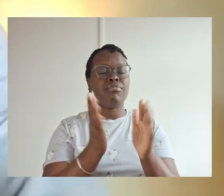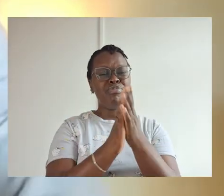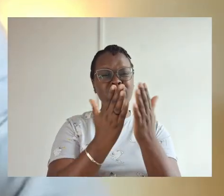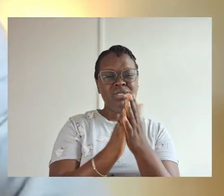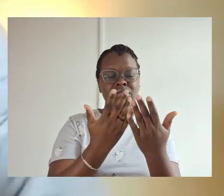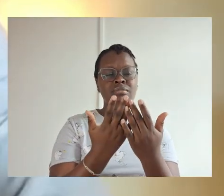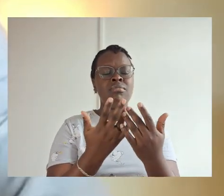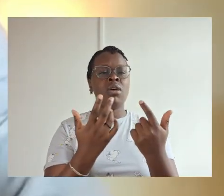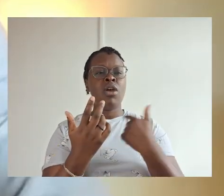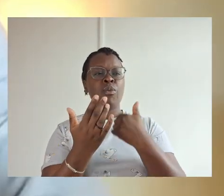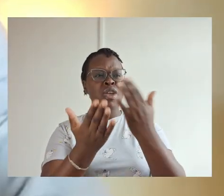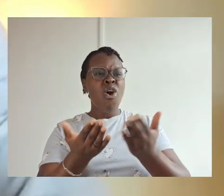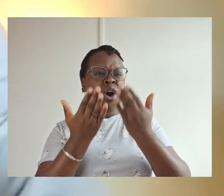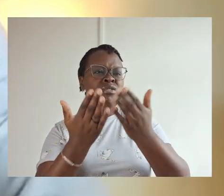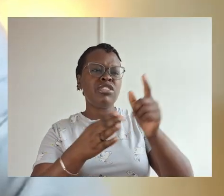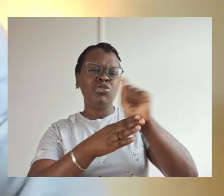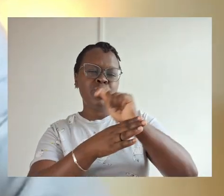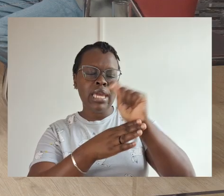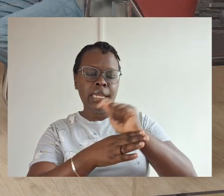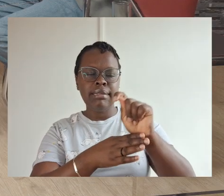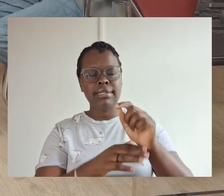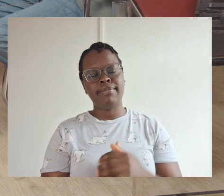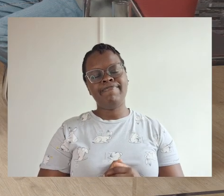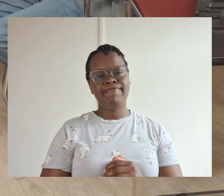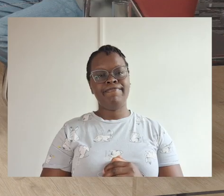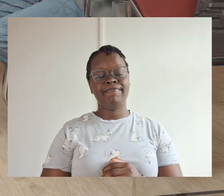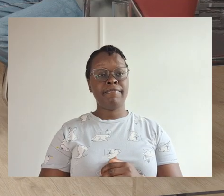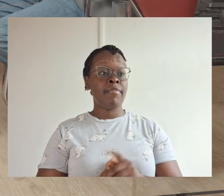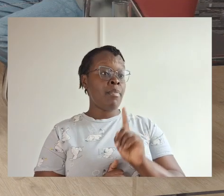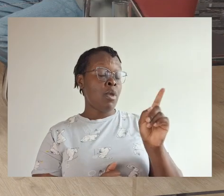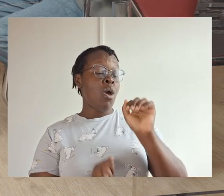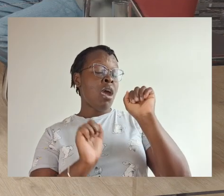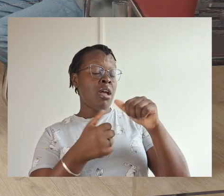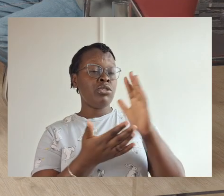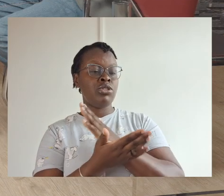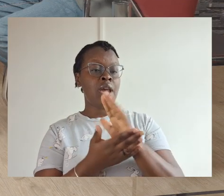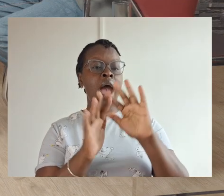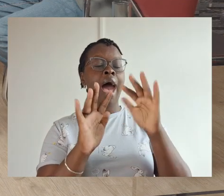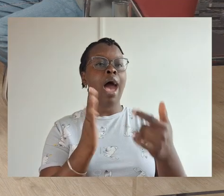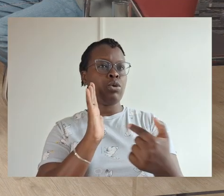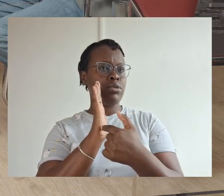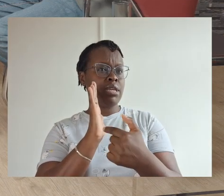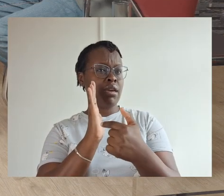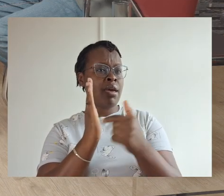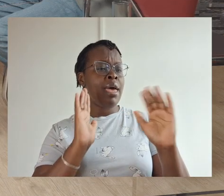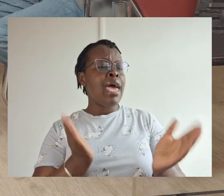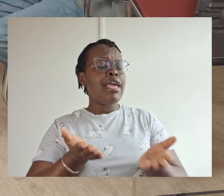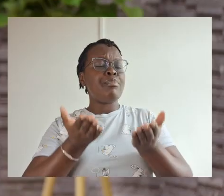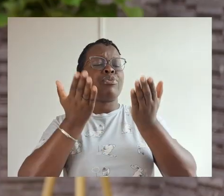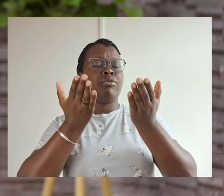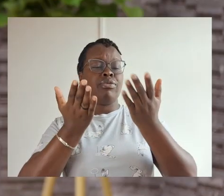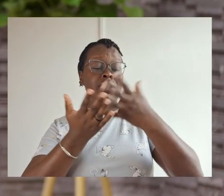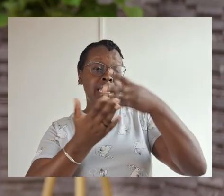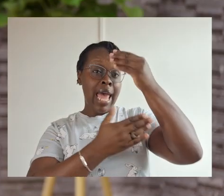vernacular books for the adult literacy. Yeah. Abdullahi, on your part, can you share a concrete example of how EdTech has improved